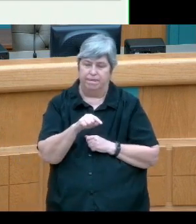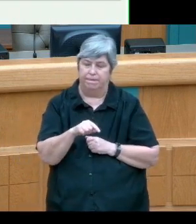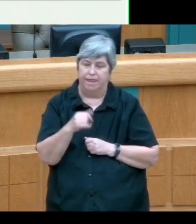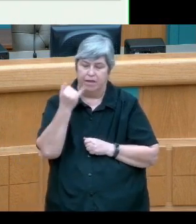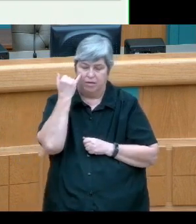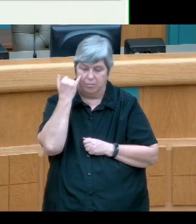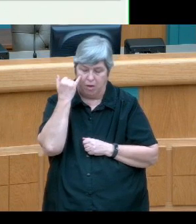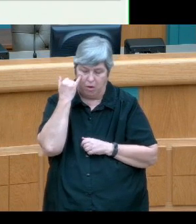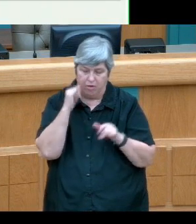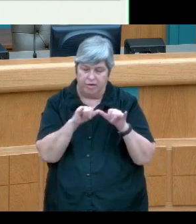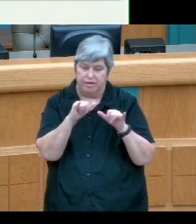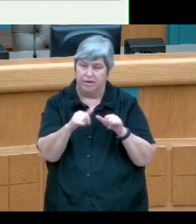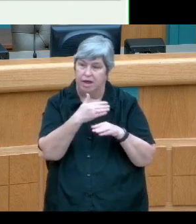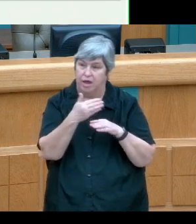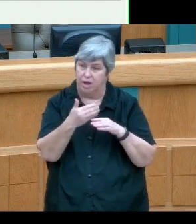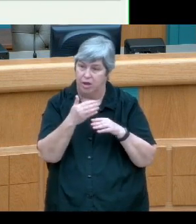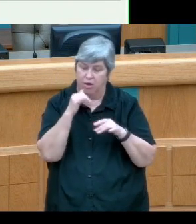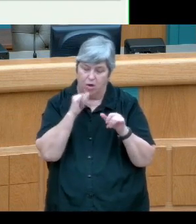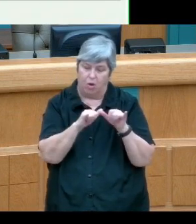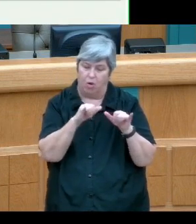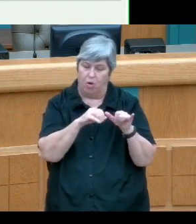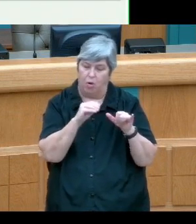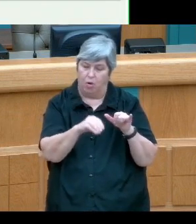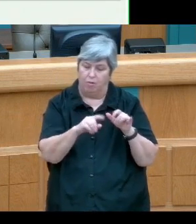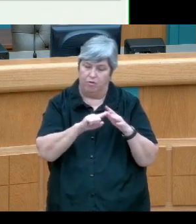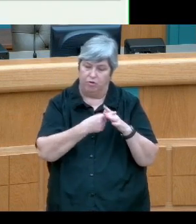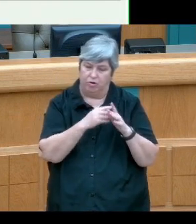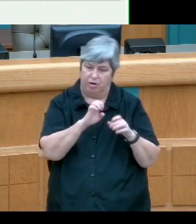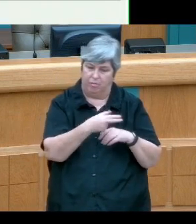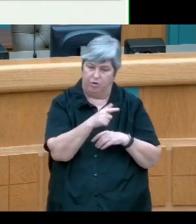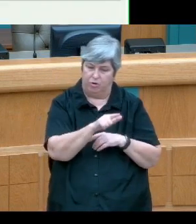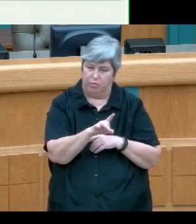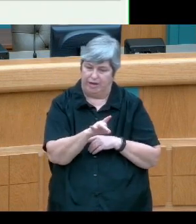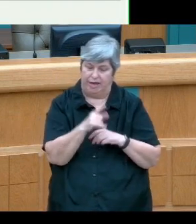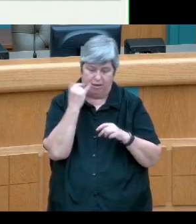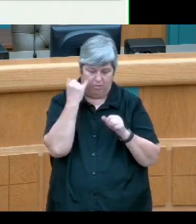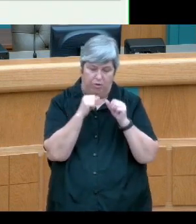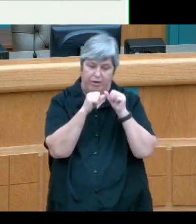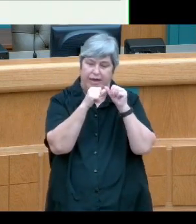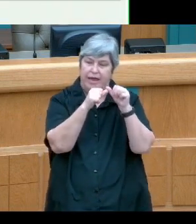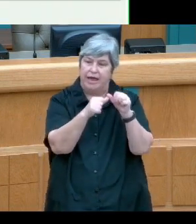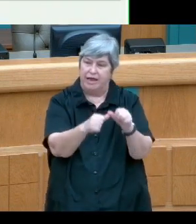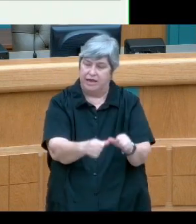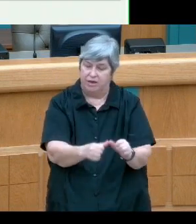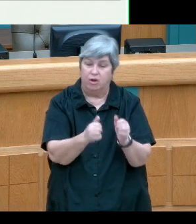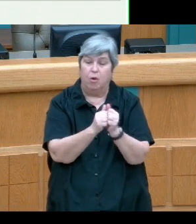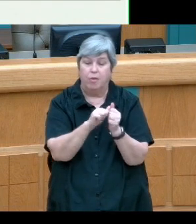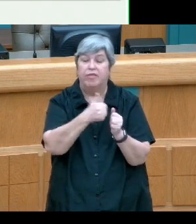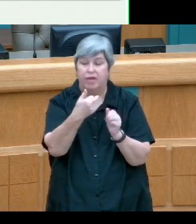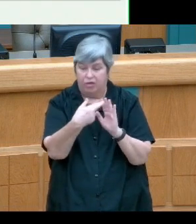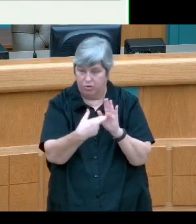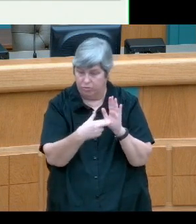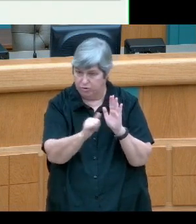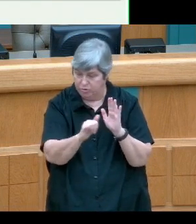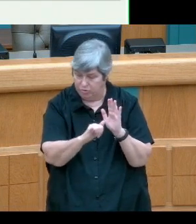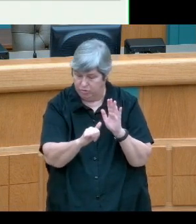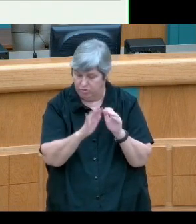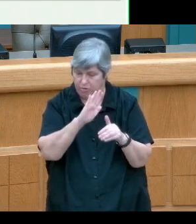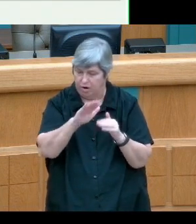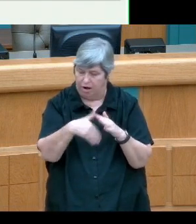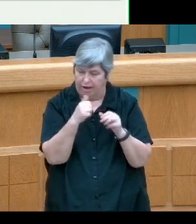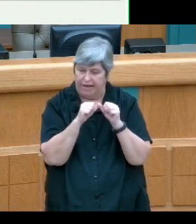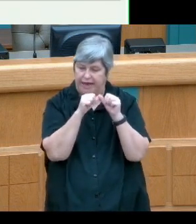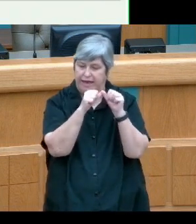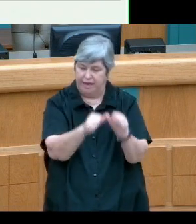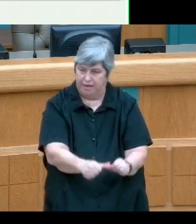the stay-at-home, which was implemented on March 28th, stays in place along with the other interventions that are in